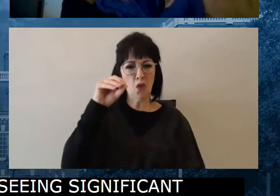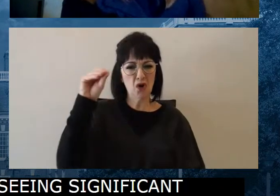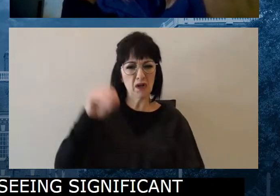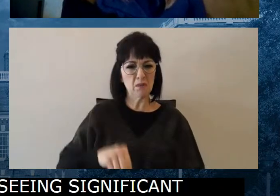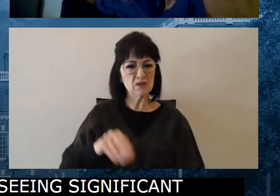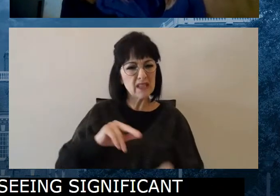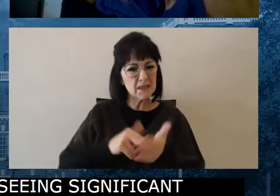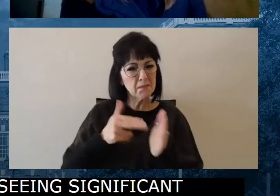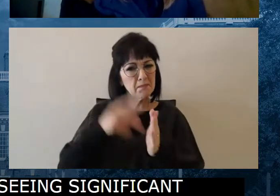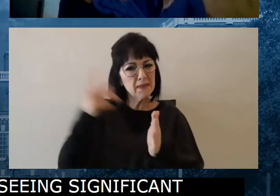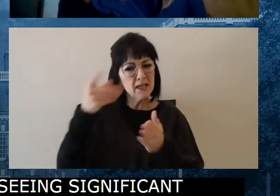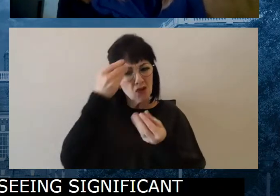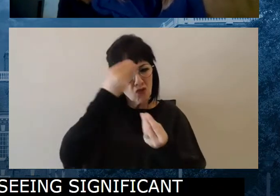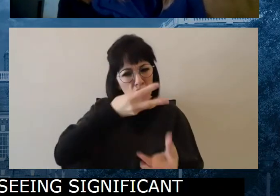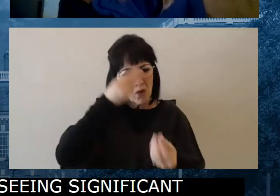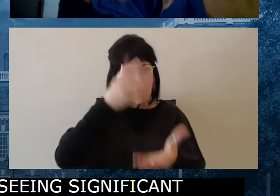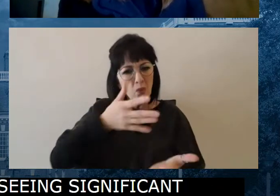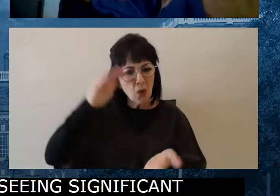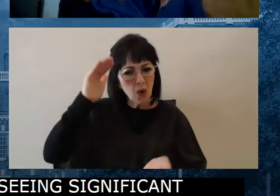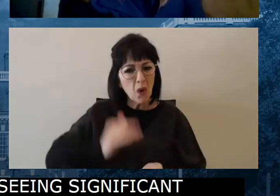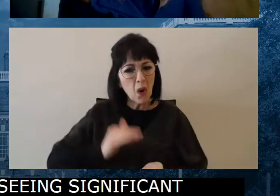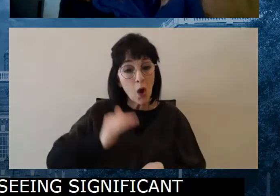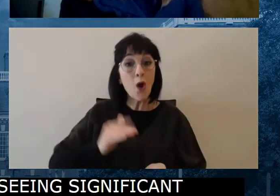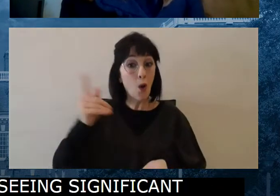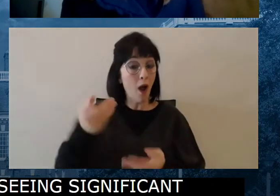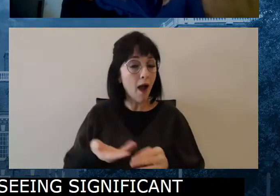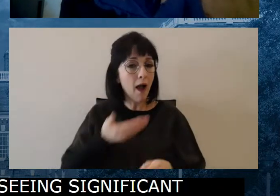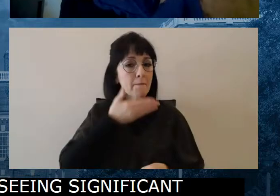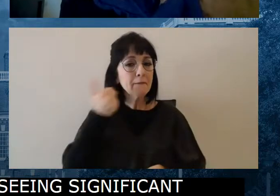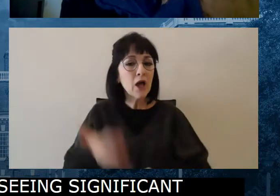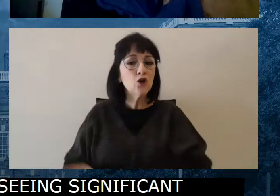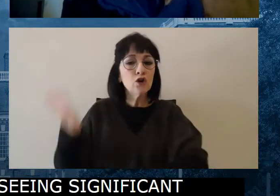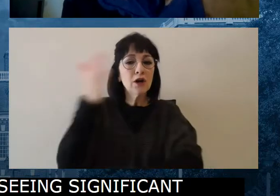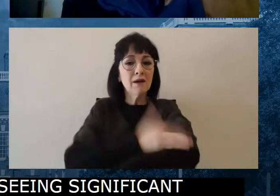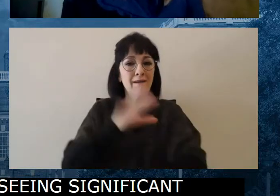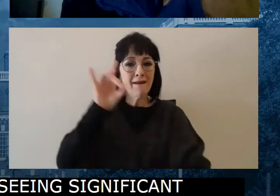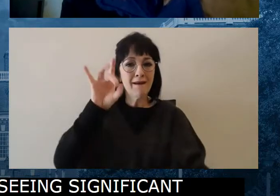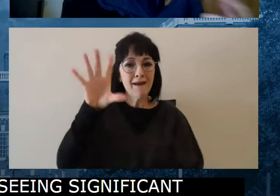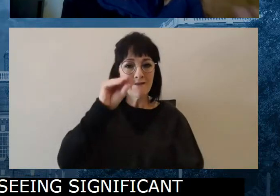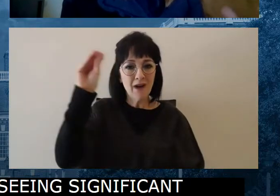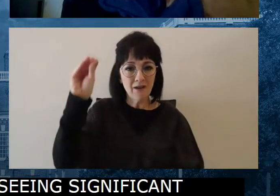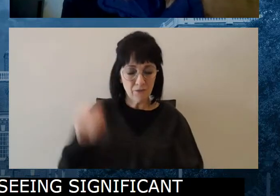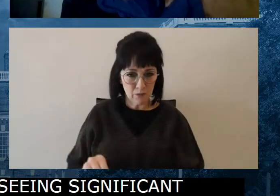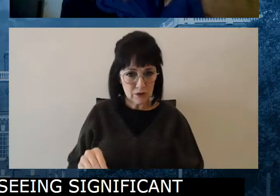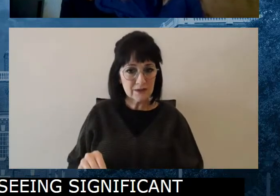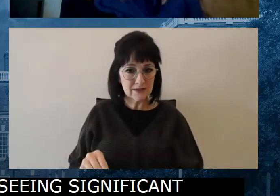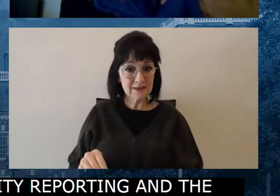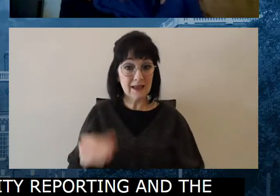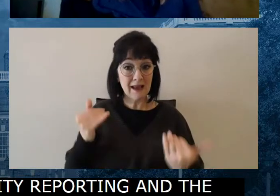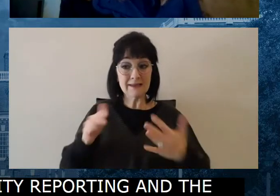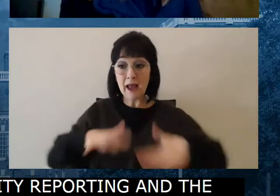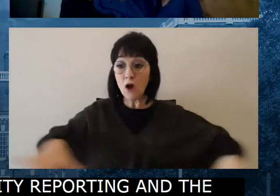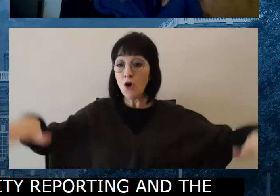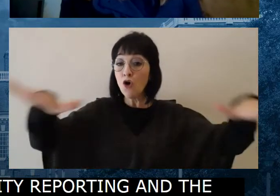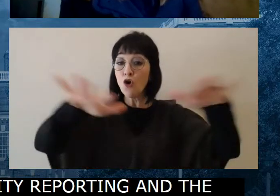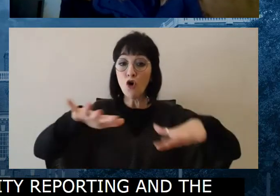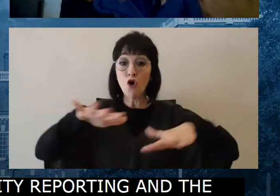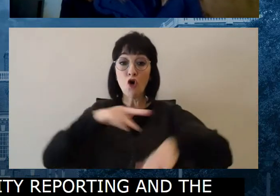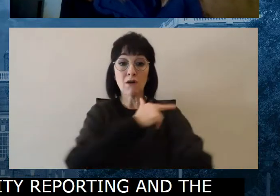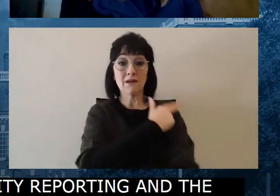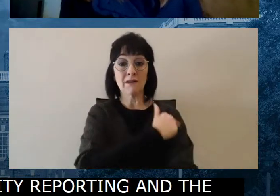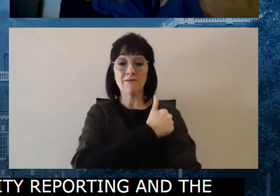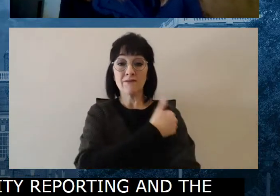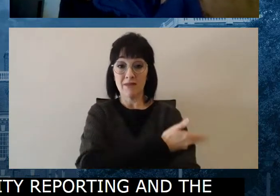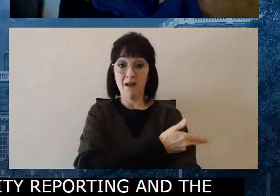Overall average for the hospitals is 94% of hospital vaccination reports are coming with race